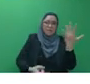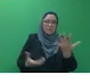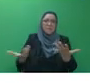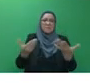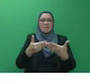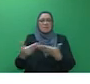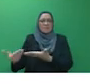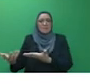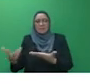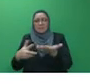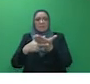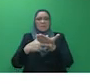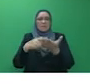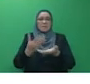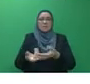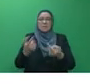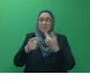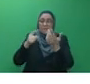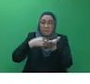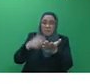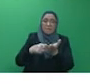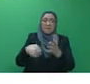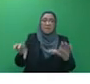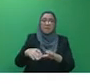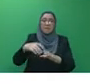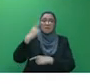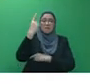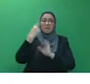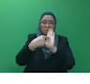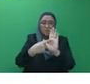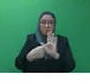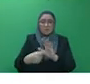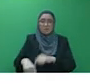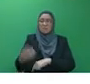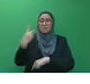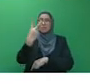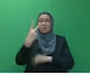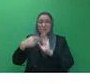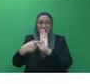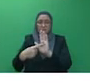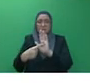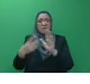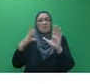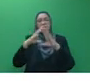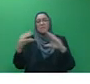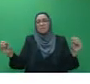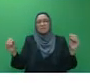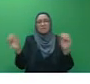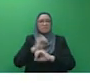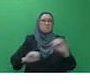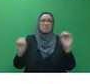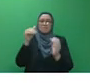the acts that rely on these comedy clubs to do shows maybe one show a week two shows a week that's all gone